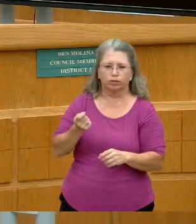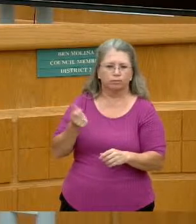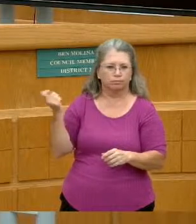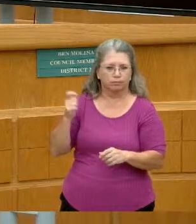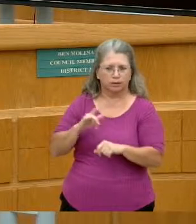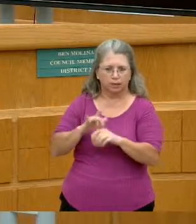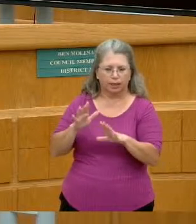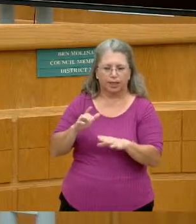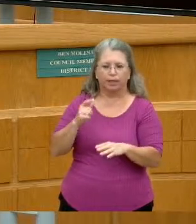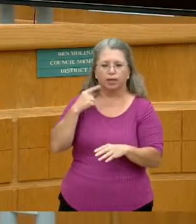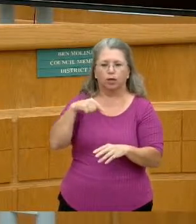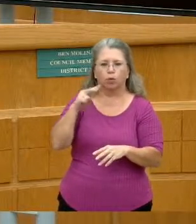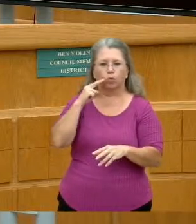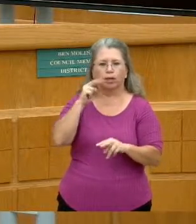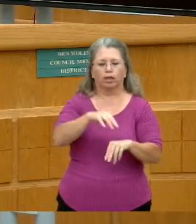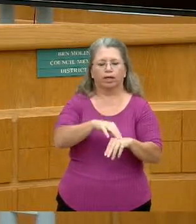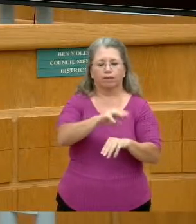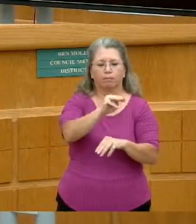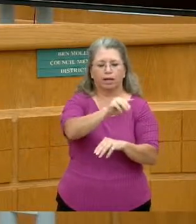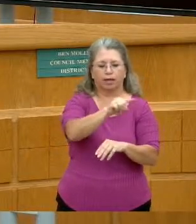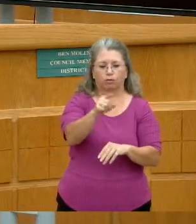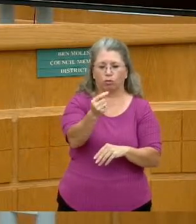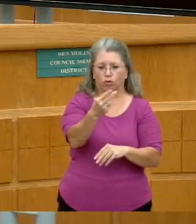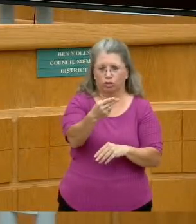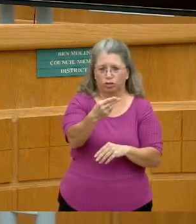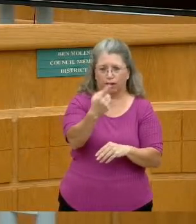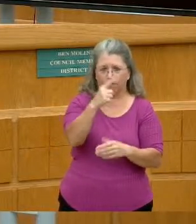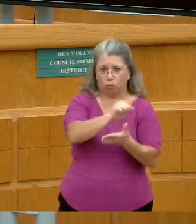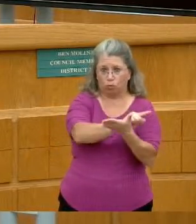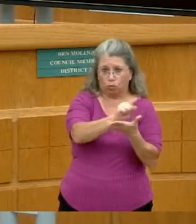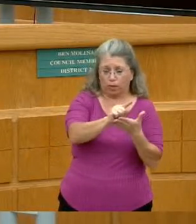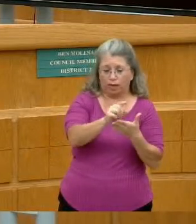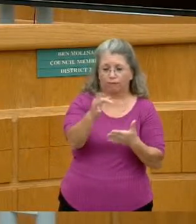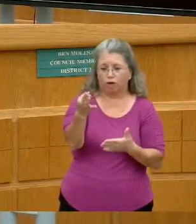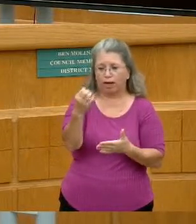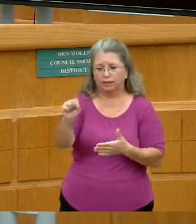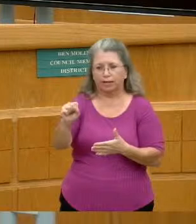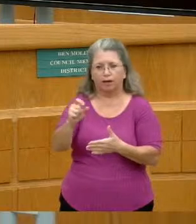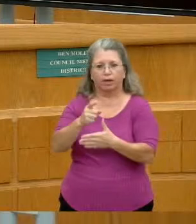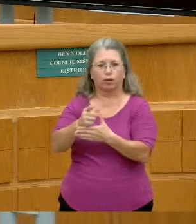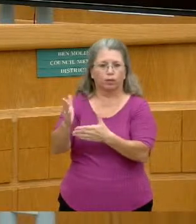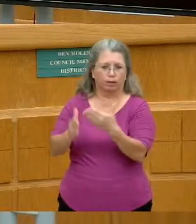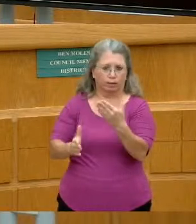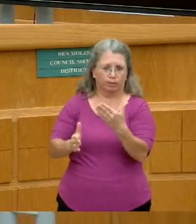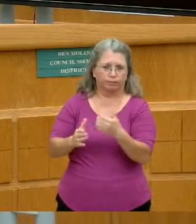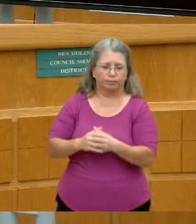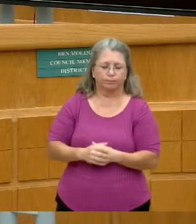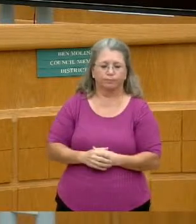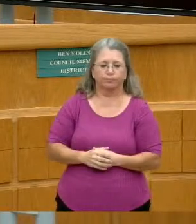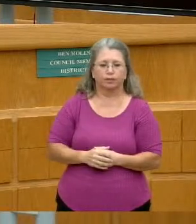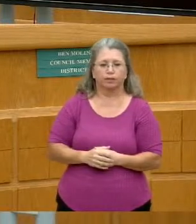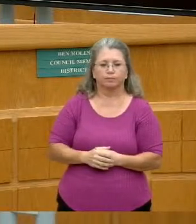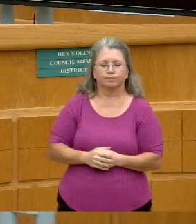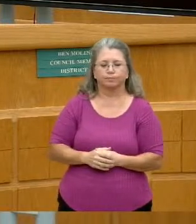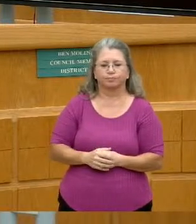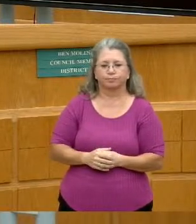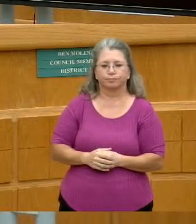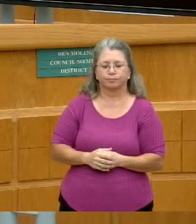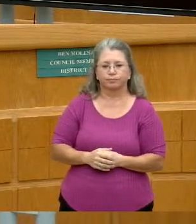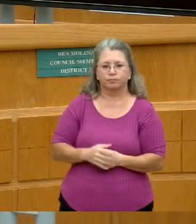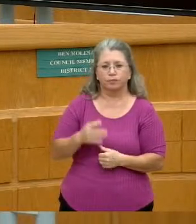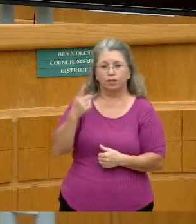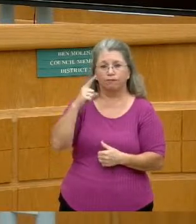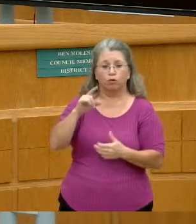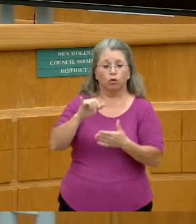We're looking at Monday through Thursday for weekdays, Friday and Saturday for weekends. And for the first time over the